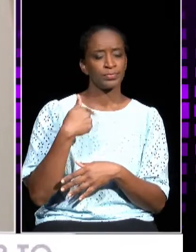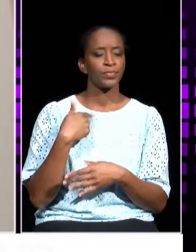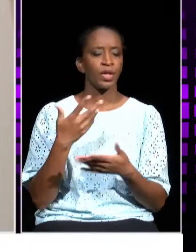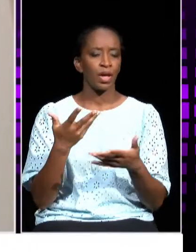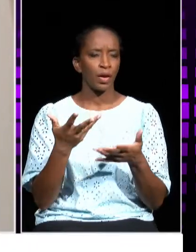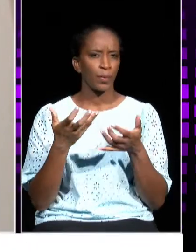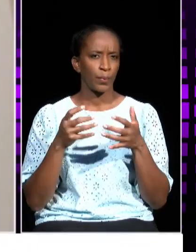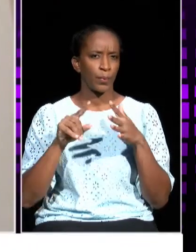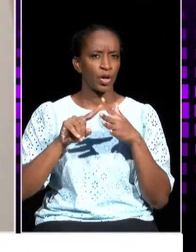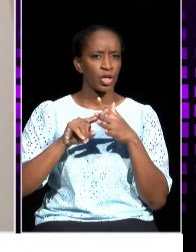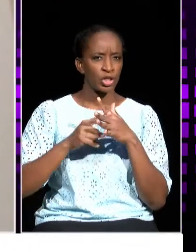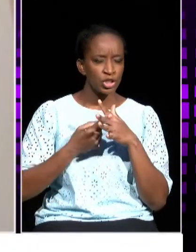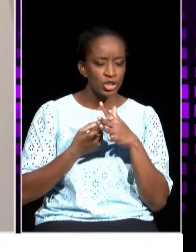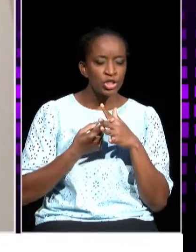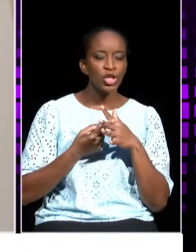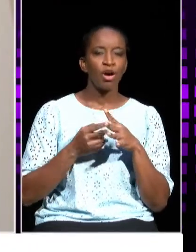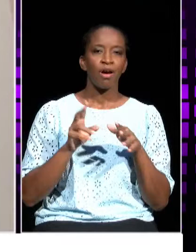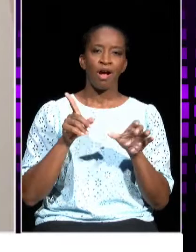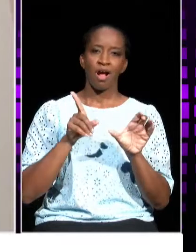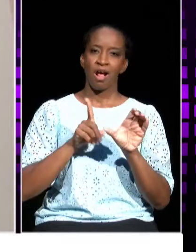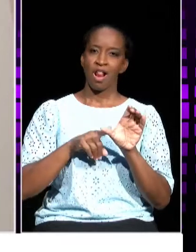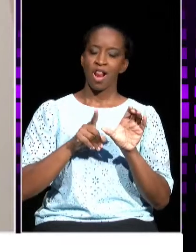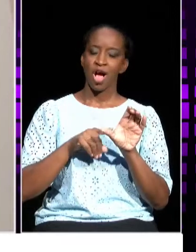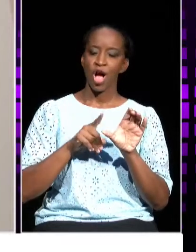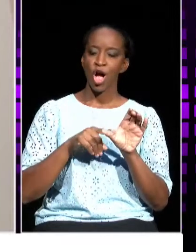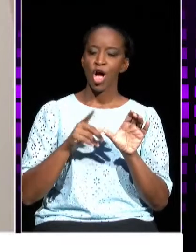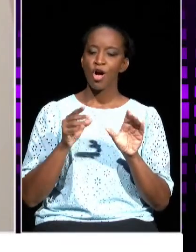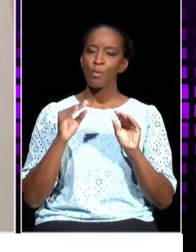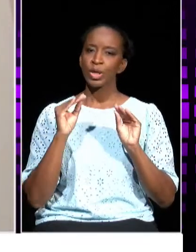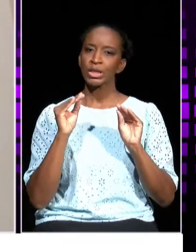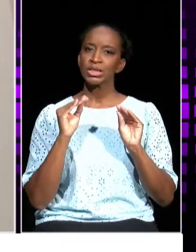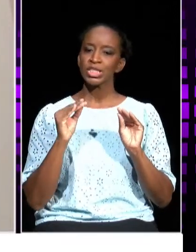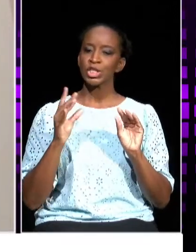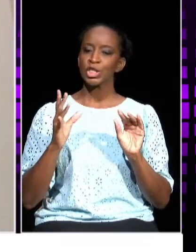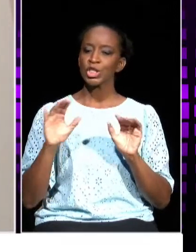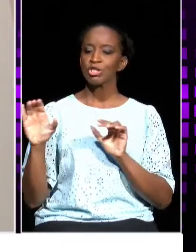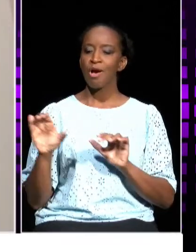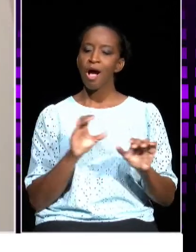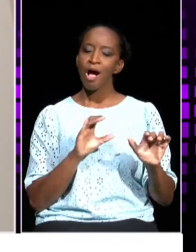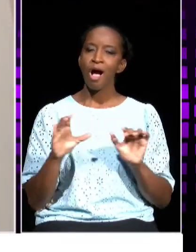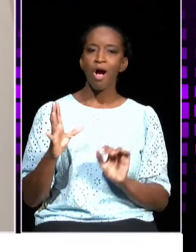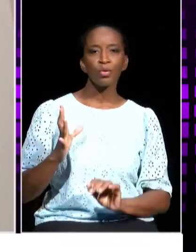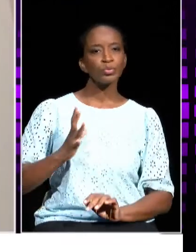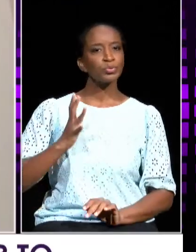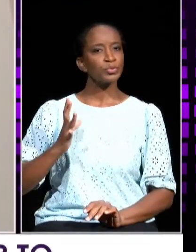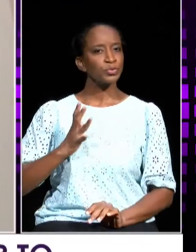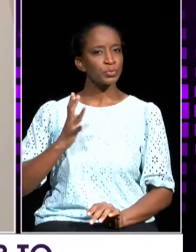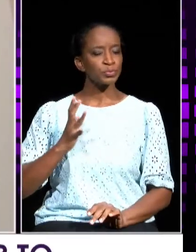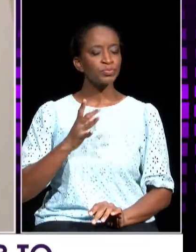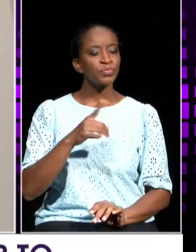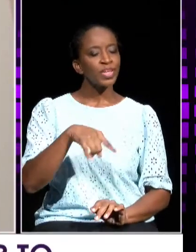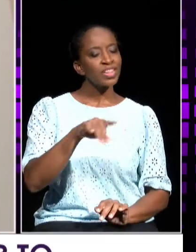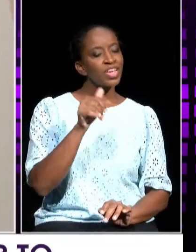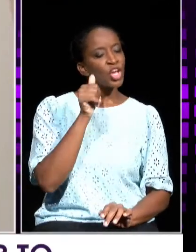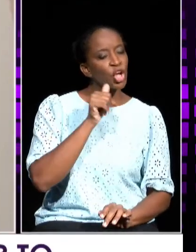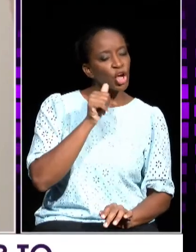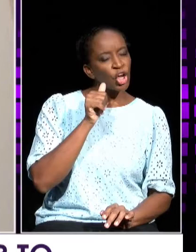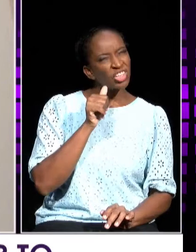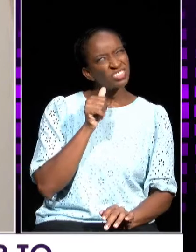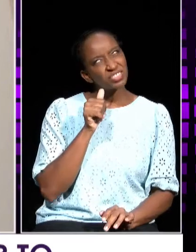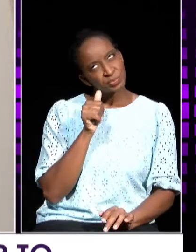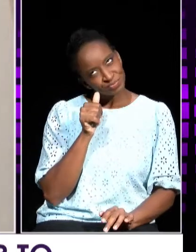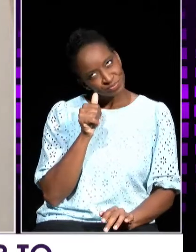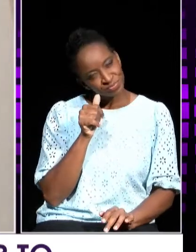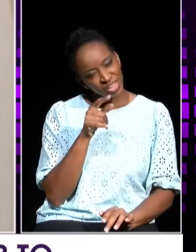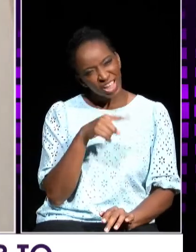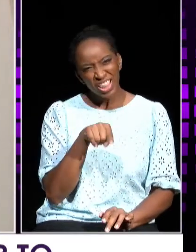necessarily troublemakers, but girls that people would not necessarily would not necessarily think would be a